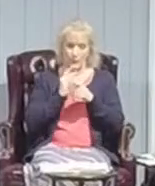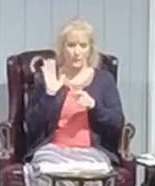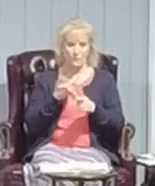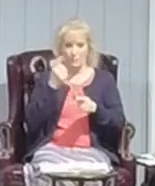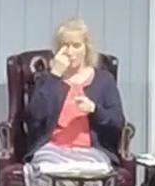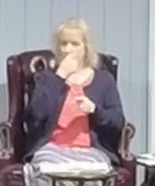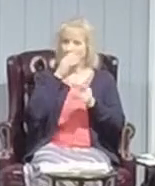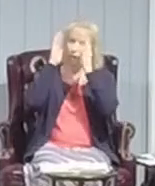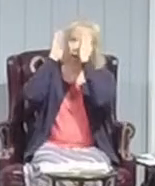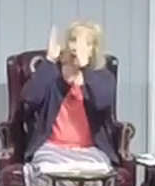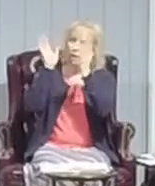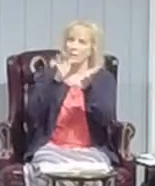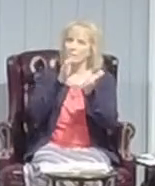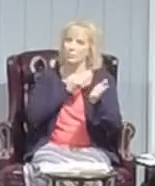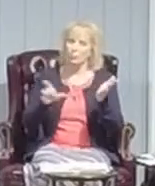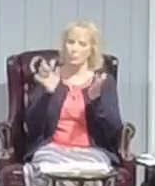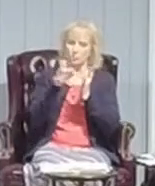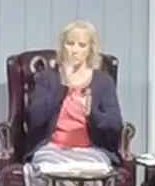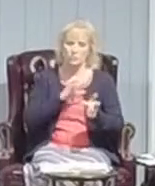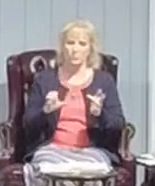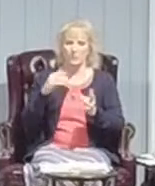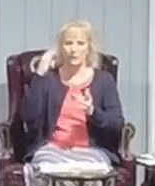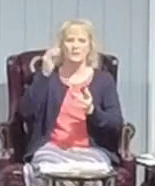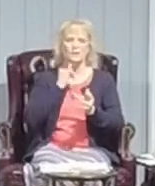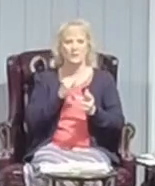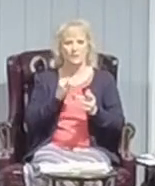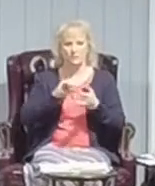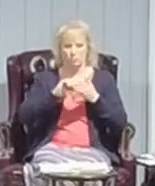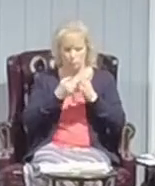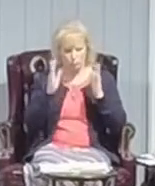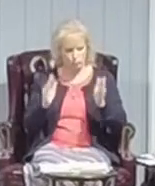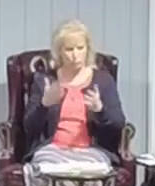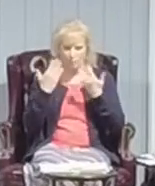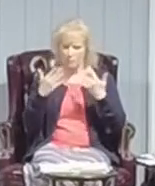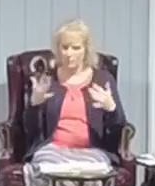Jesus Christ. He is the author and finisher of our faith.